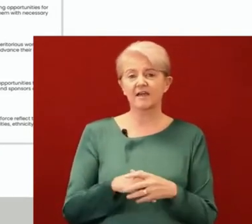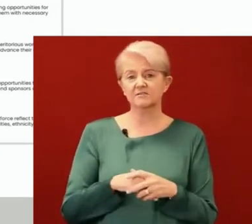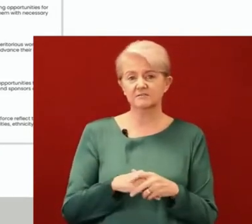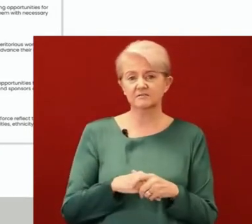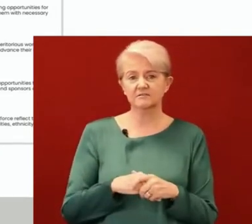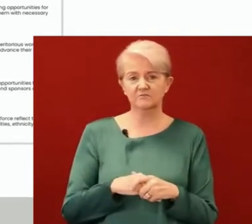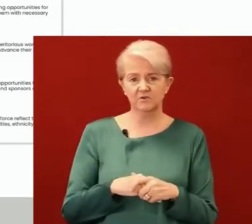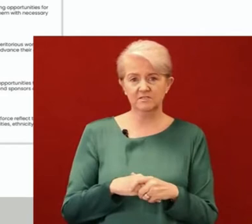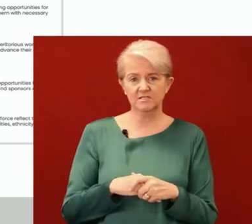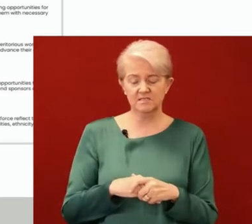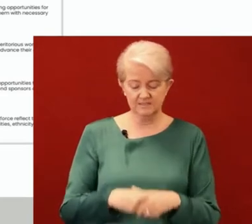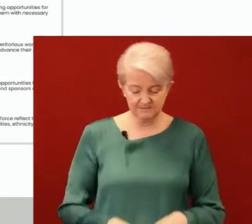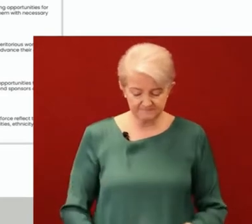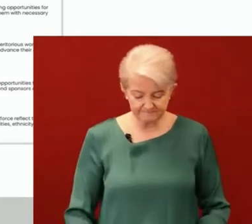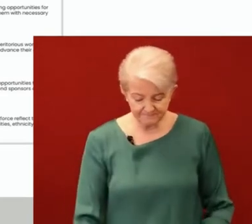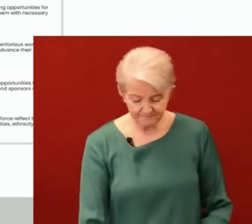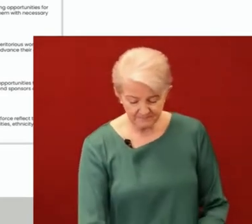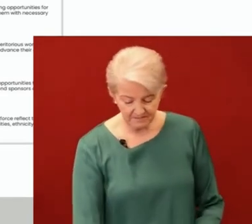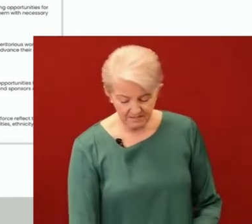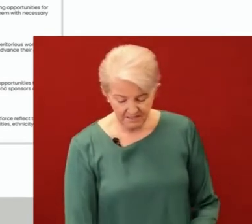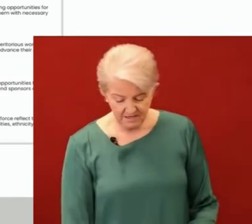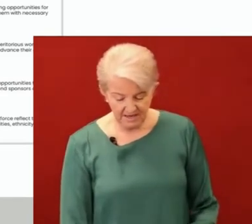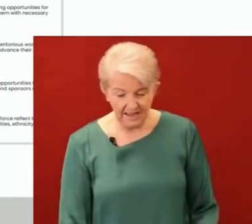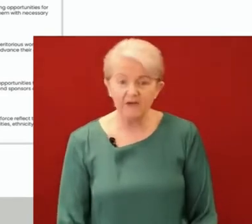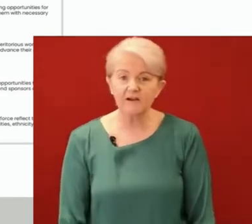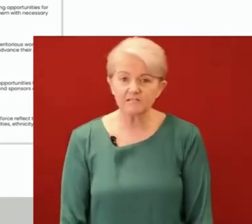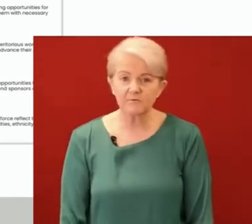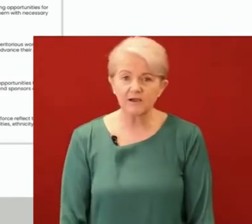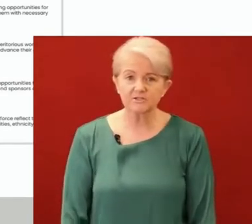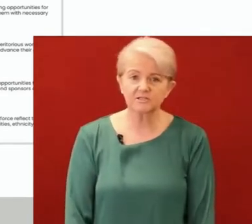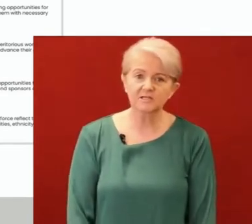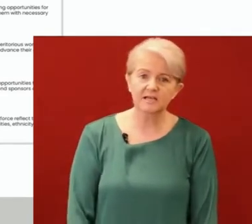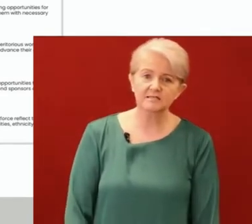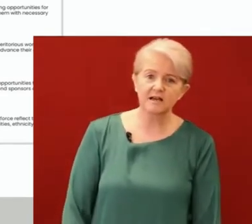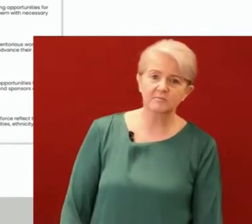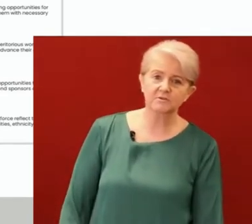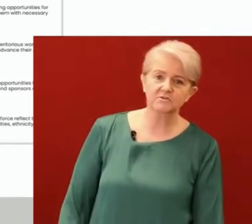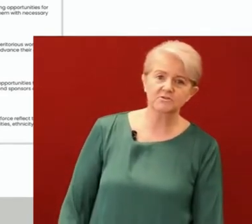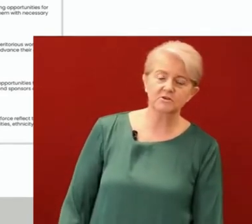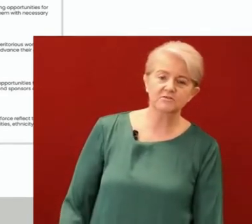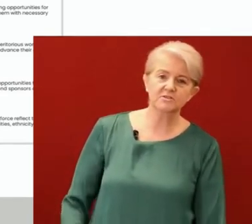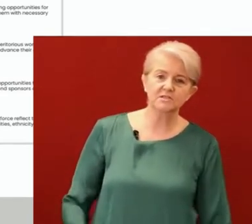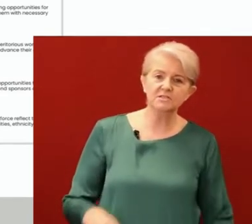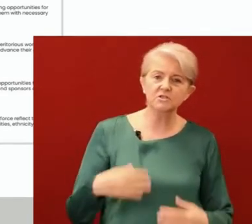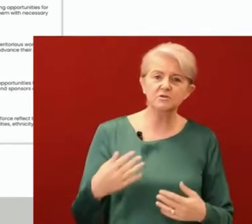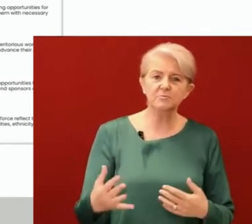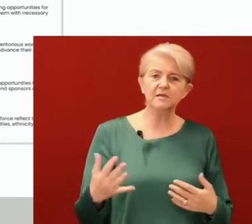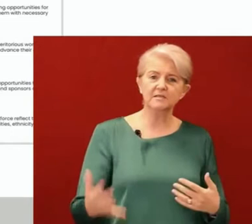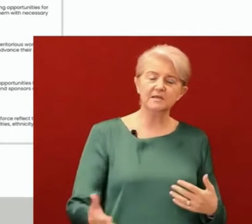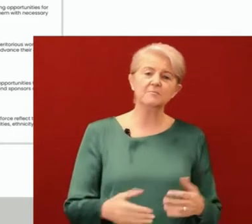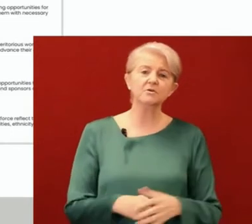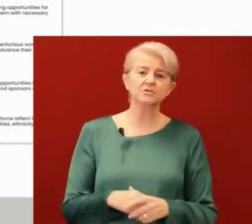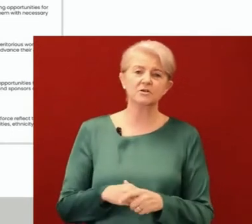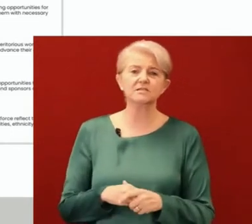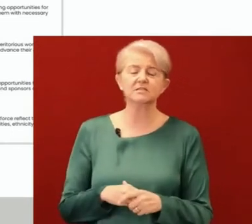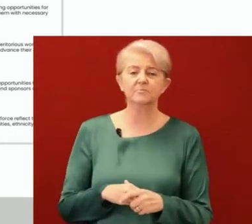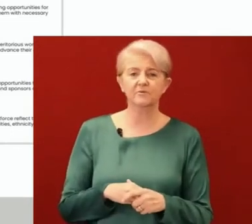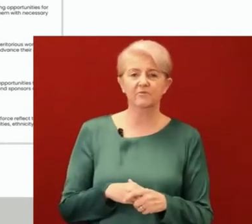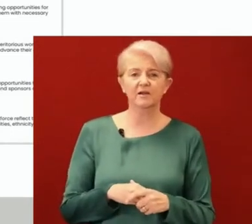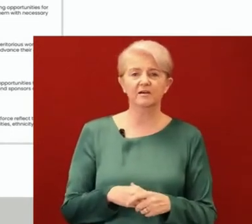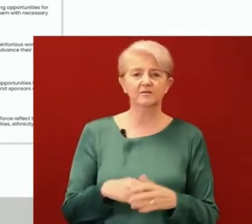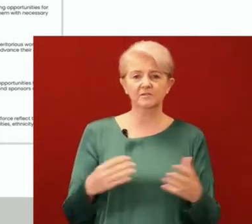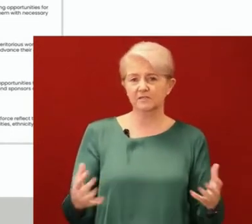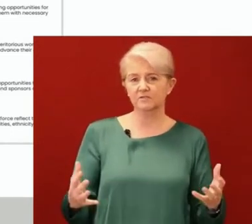and 9,000 volunteers. Our aspiration as an ambulance service is to be the most